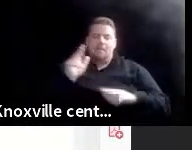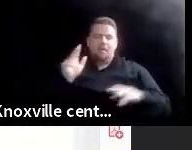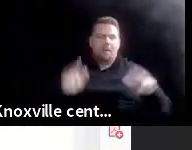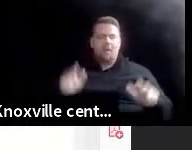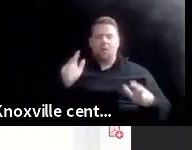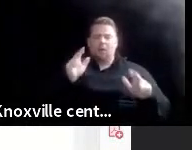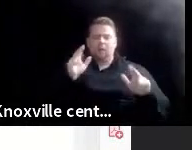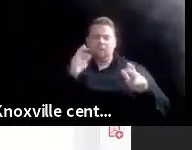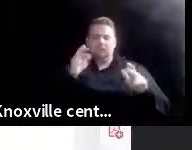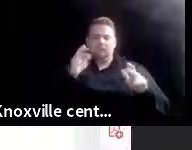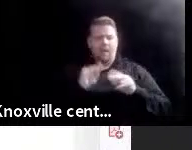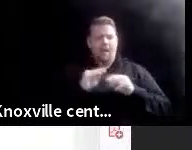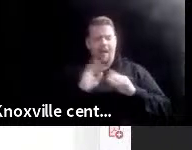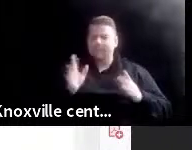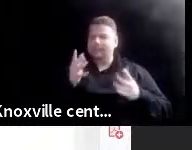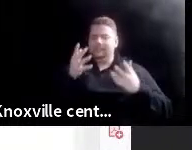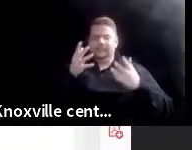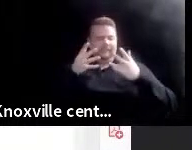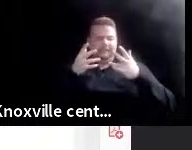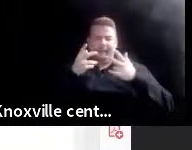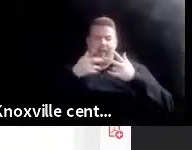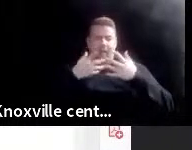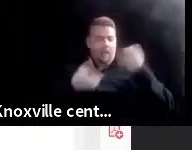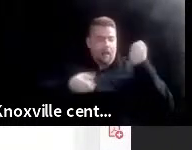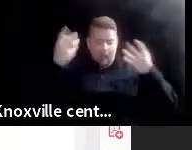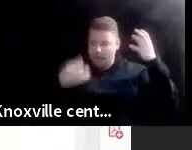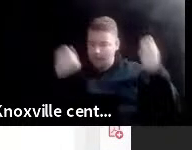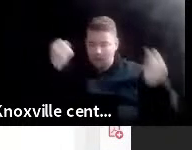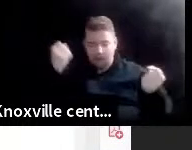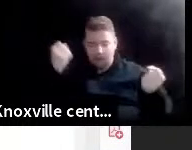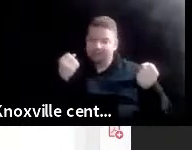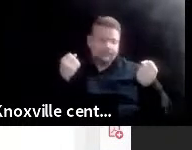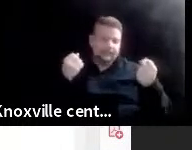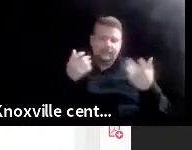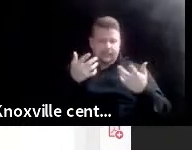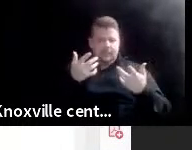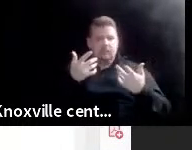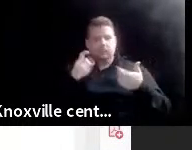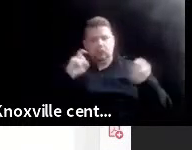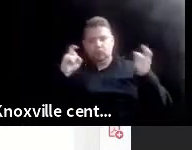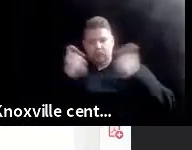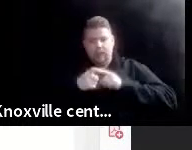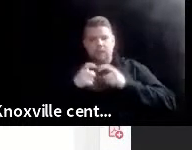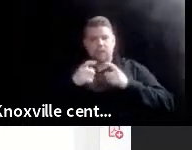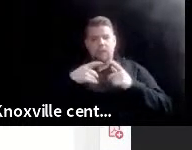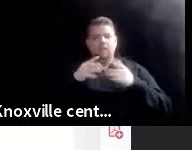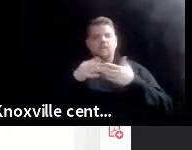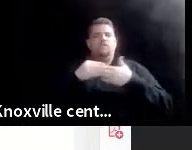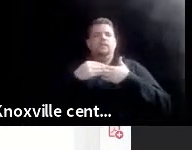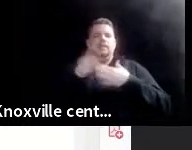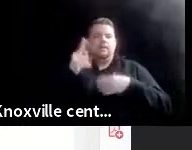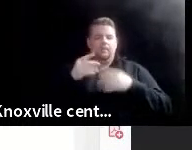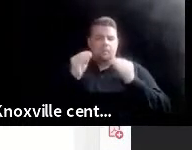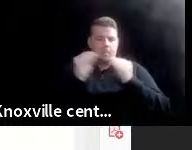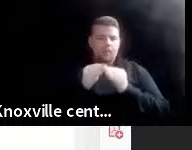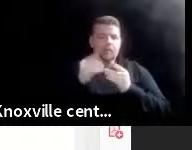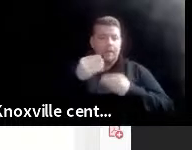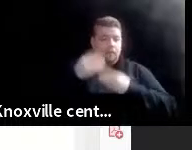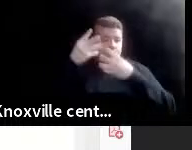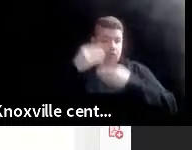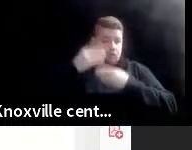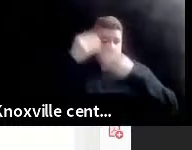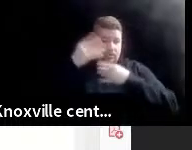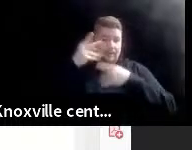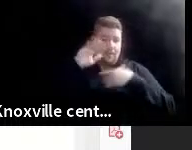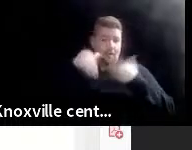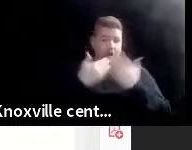out everything that you would have to take out of there. So it cleans it up a little bit. So if you can scroll on down so we can see